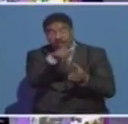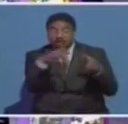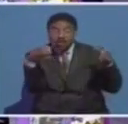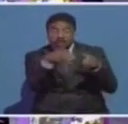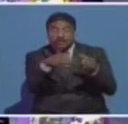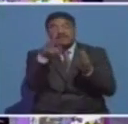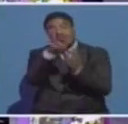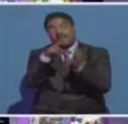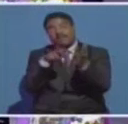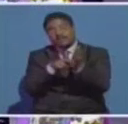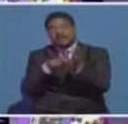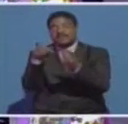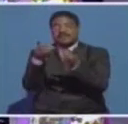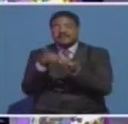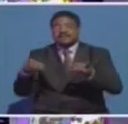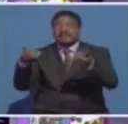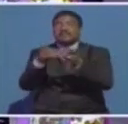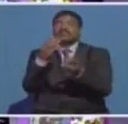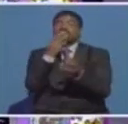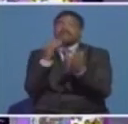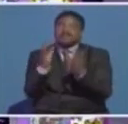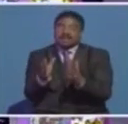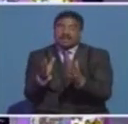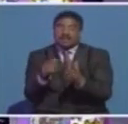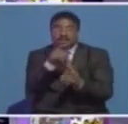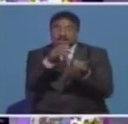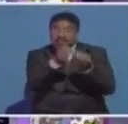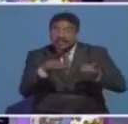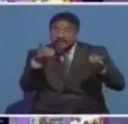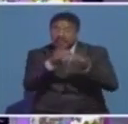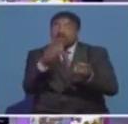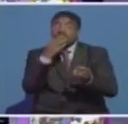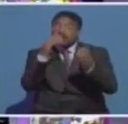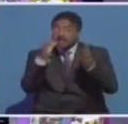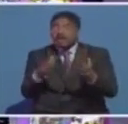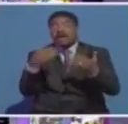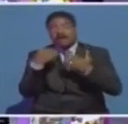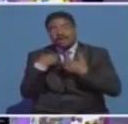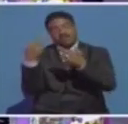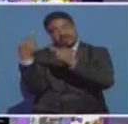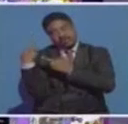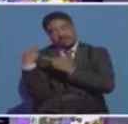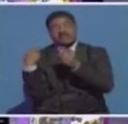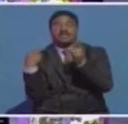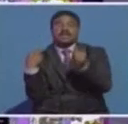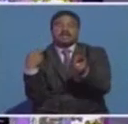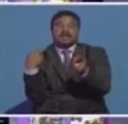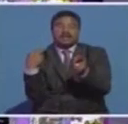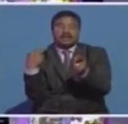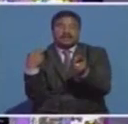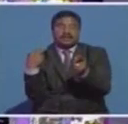the district commissioner. And the district commissioner is charged with the responsibility of calling the DDMC, which